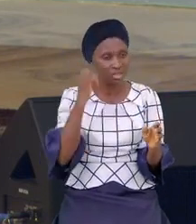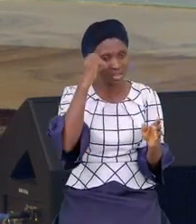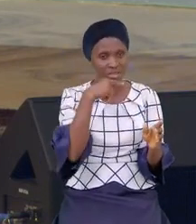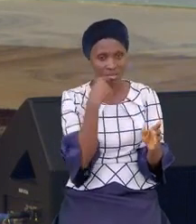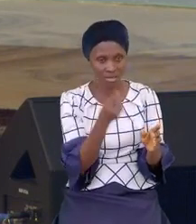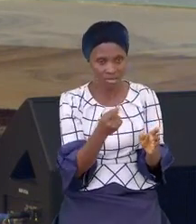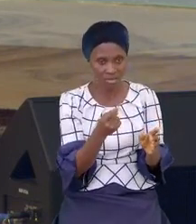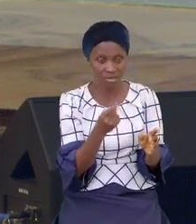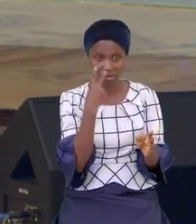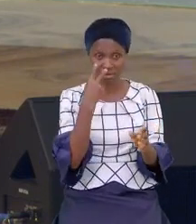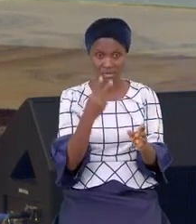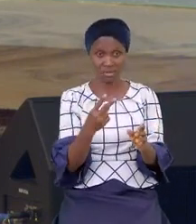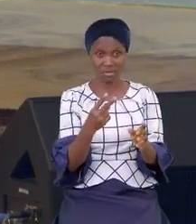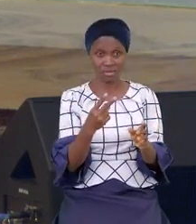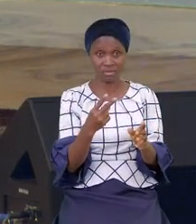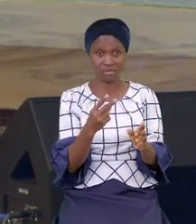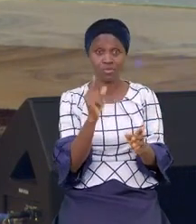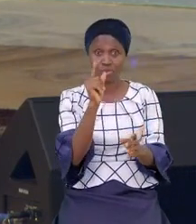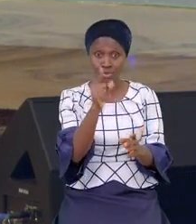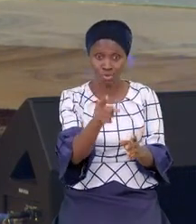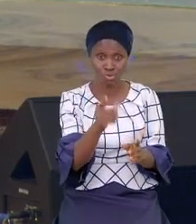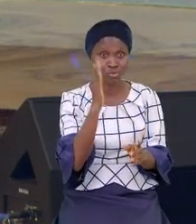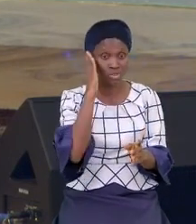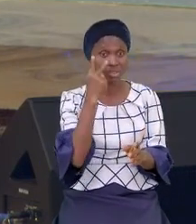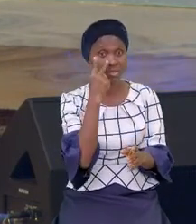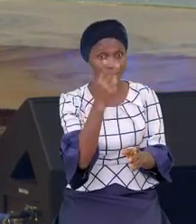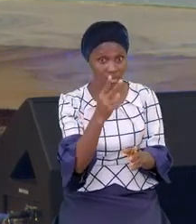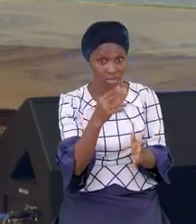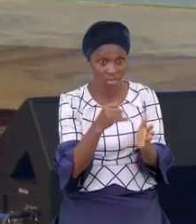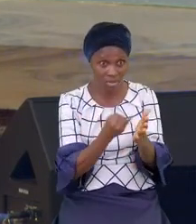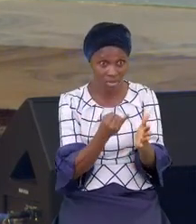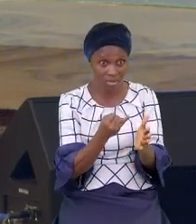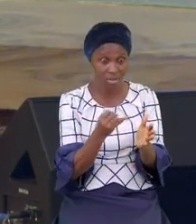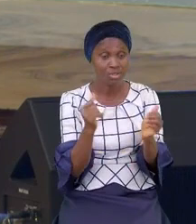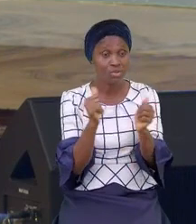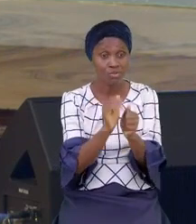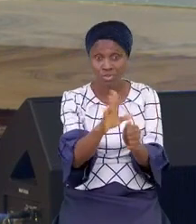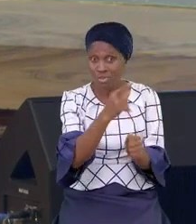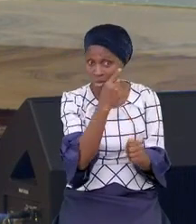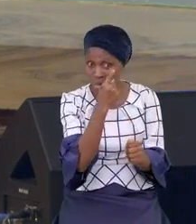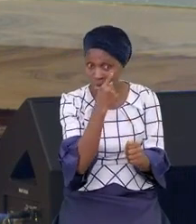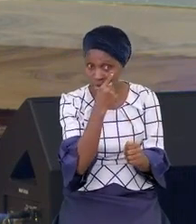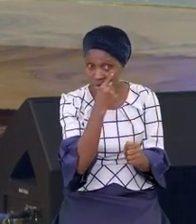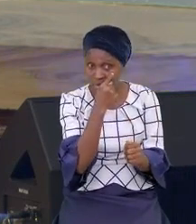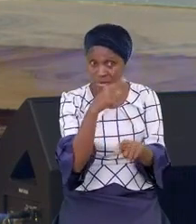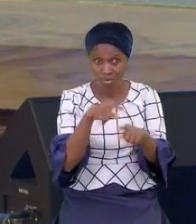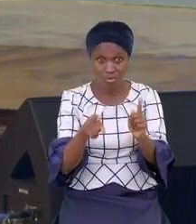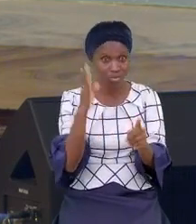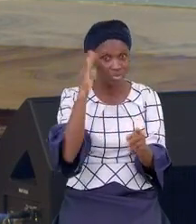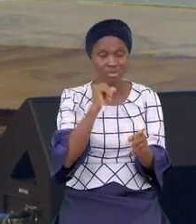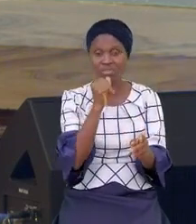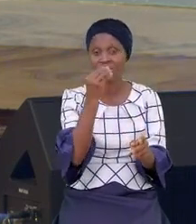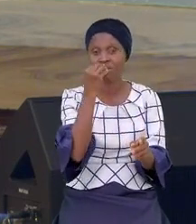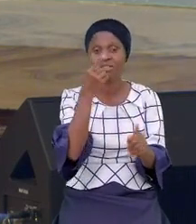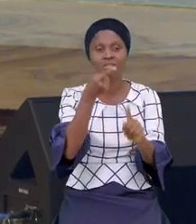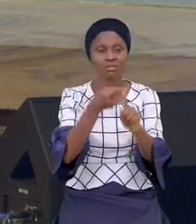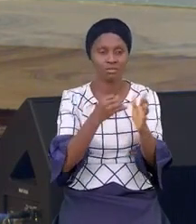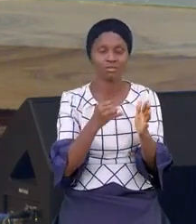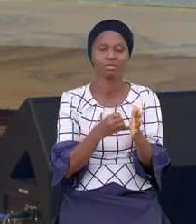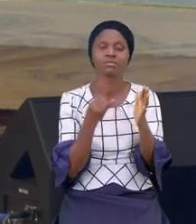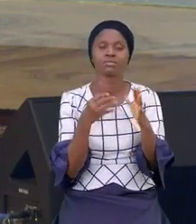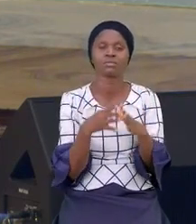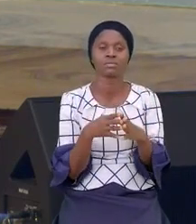And he said, behold, thou shalt see it with thine eyes, but shalt not